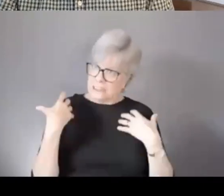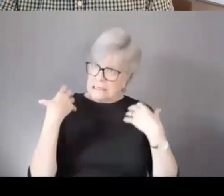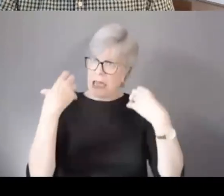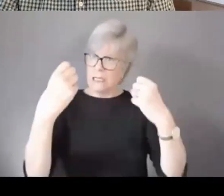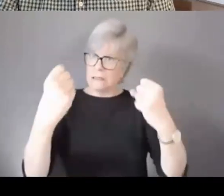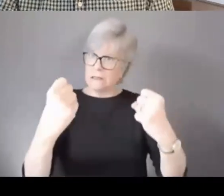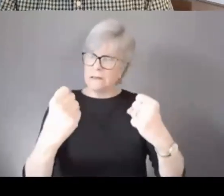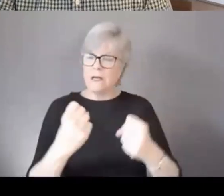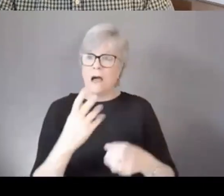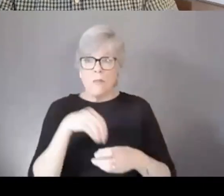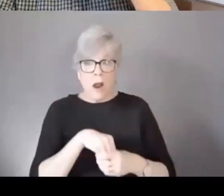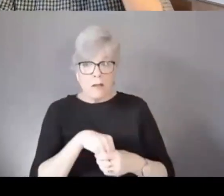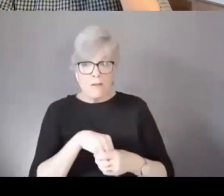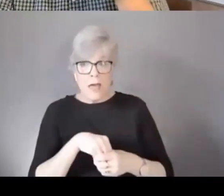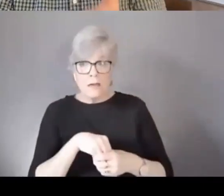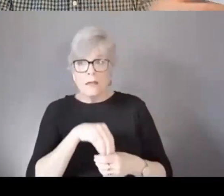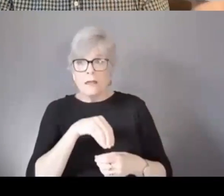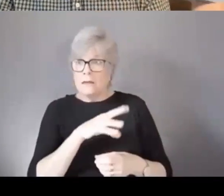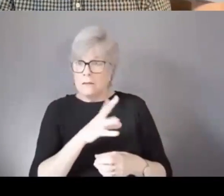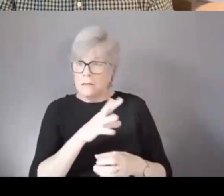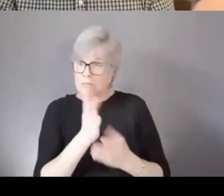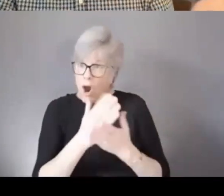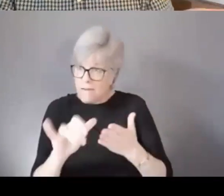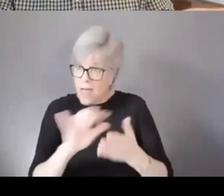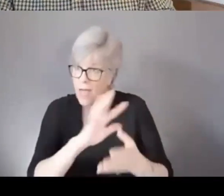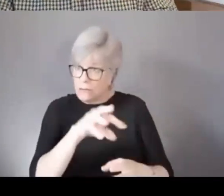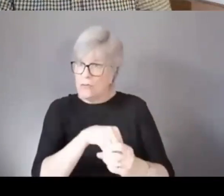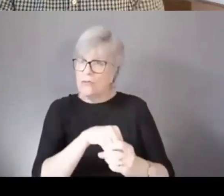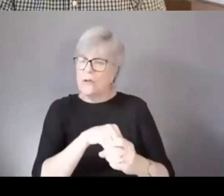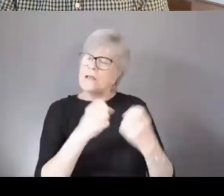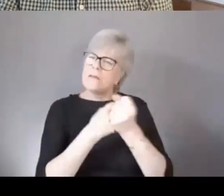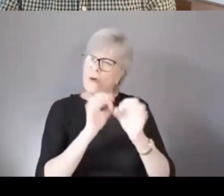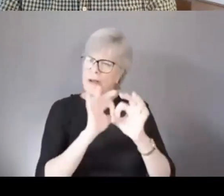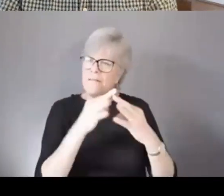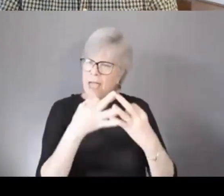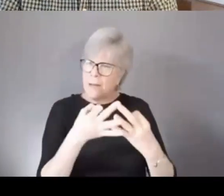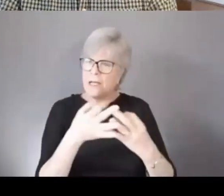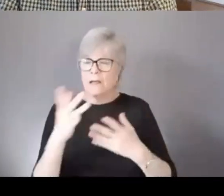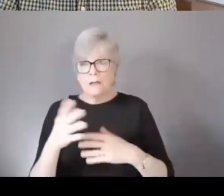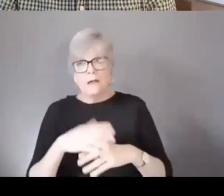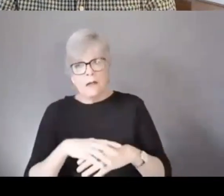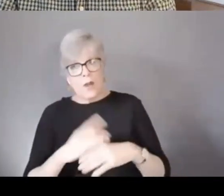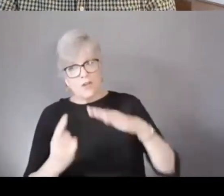a supportive family or peer system, which again, we talked about with isolation can be really challenging right now.